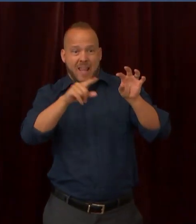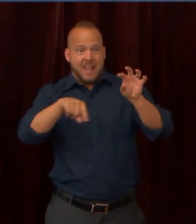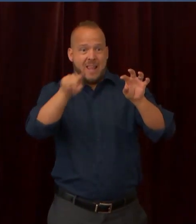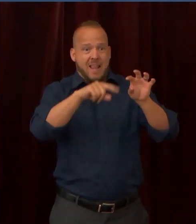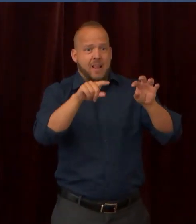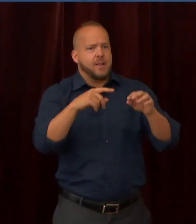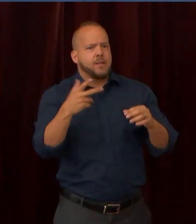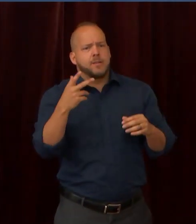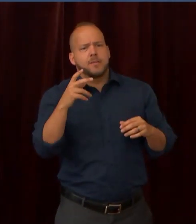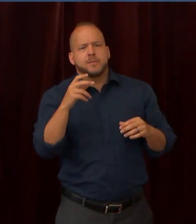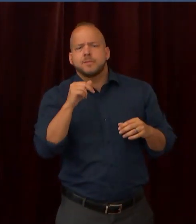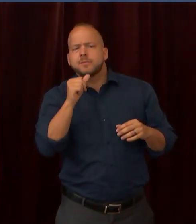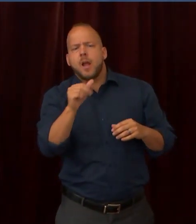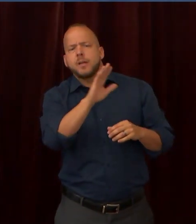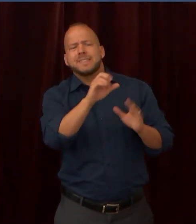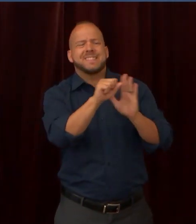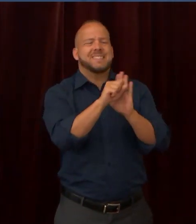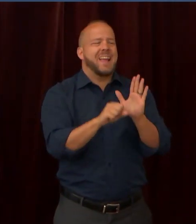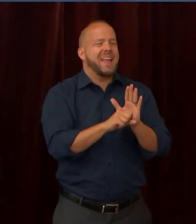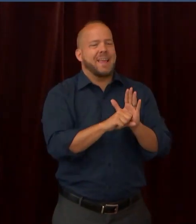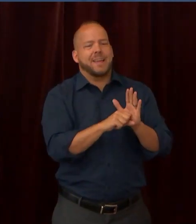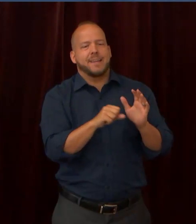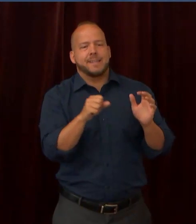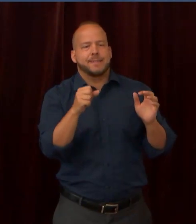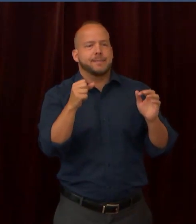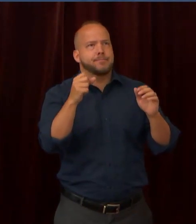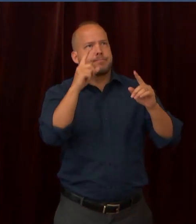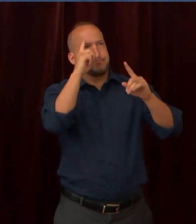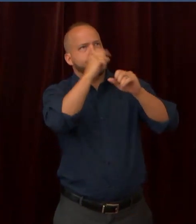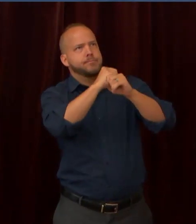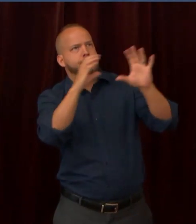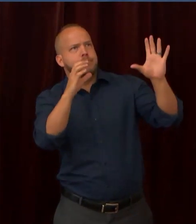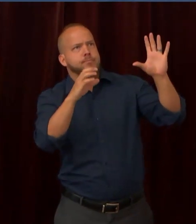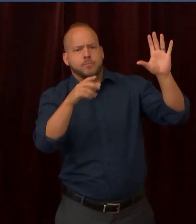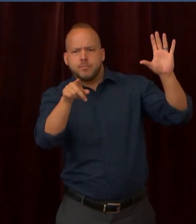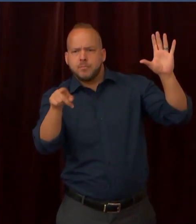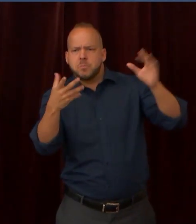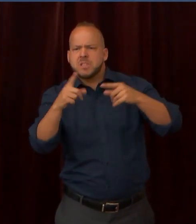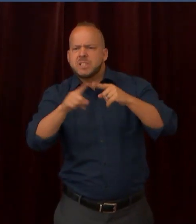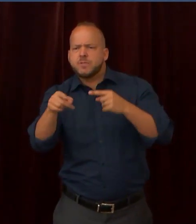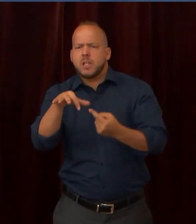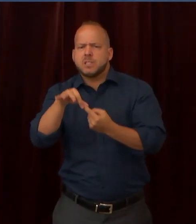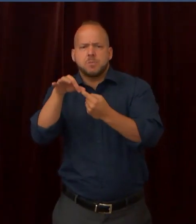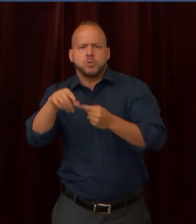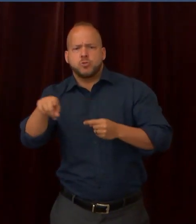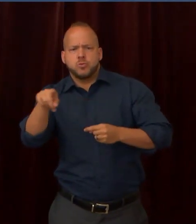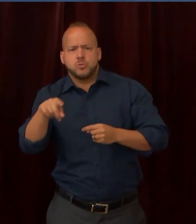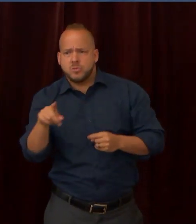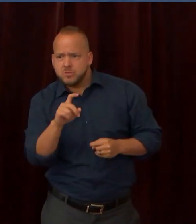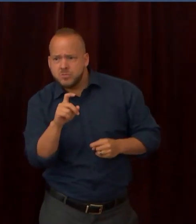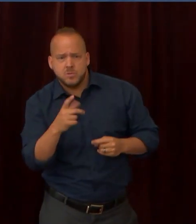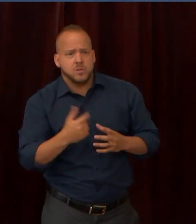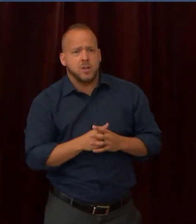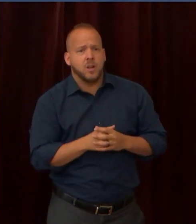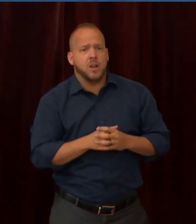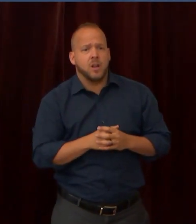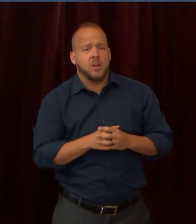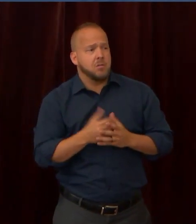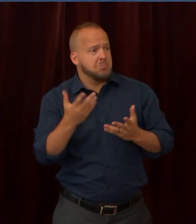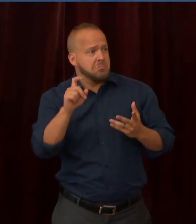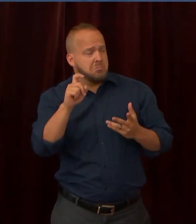has set out in the phases. I know you guys have done the variants. Is there any chance that there might be a more